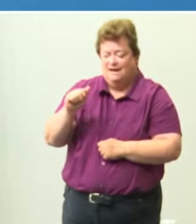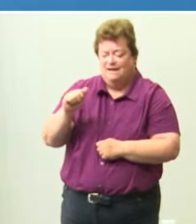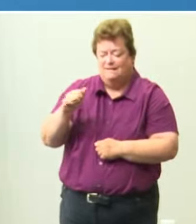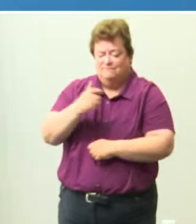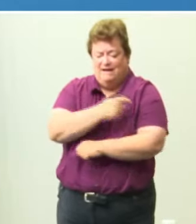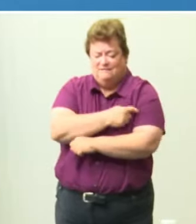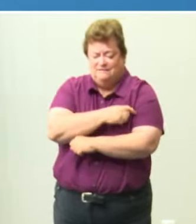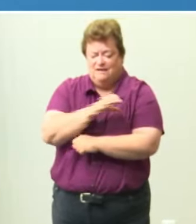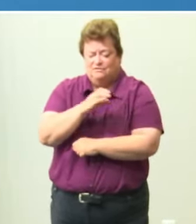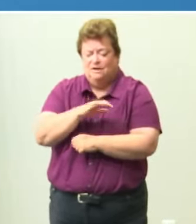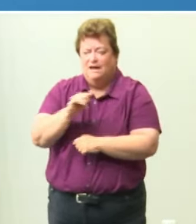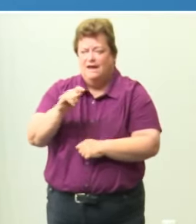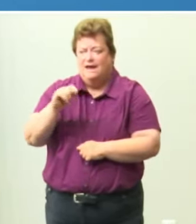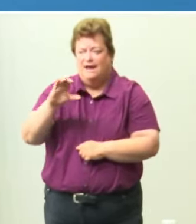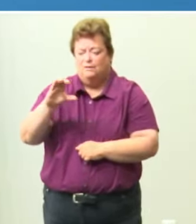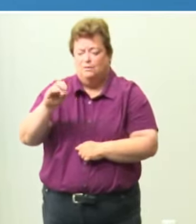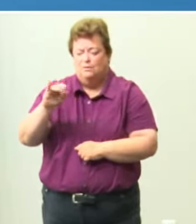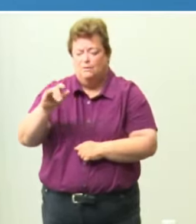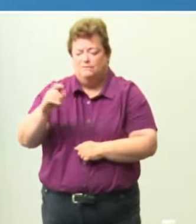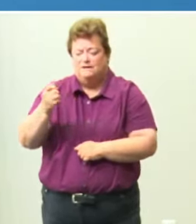at